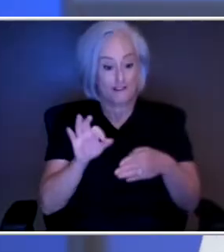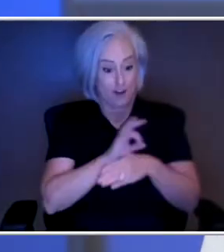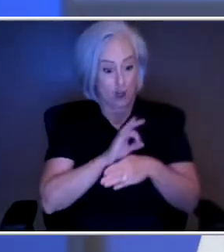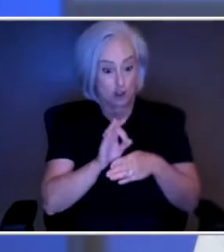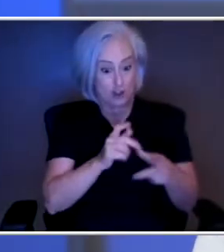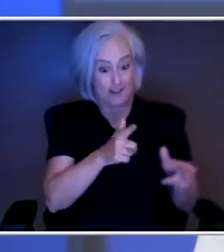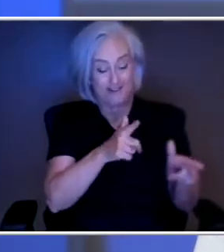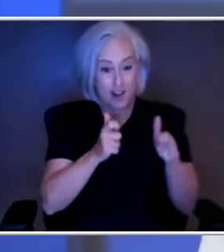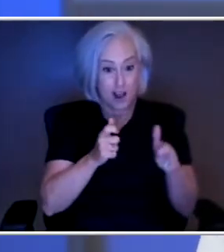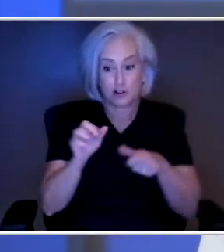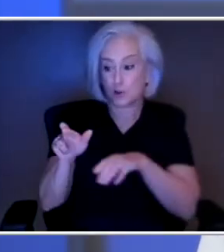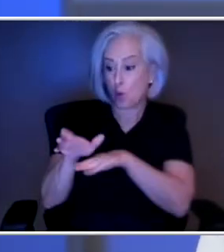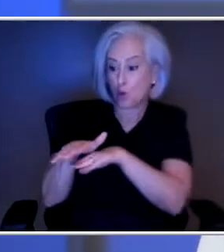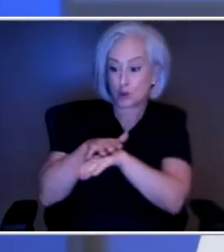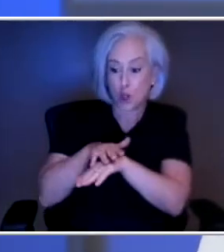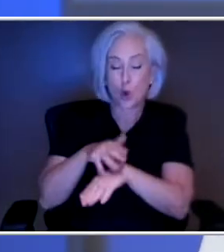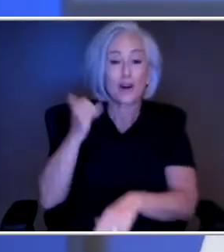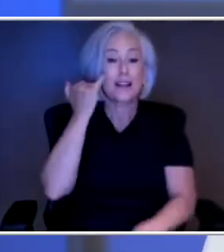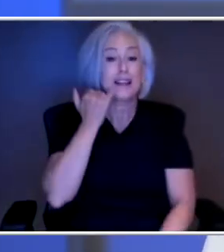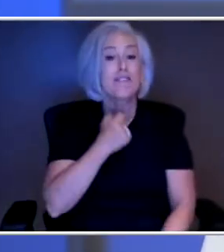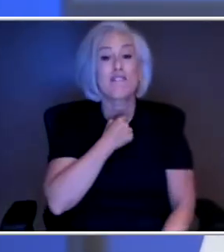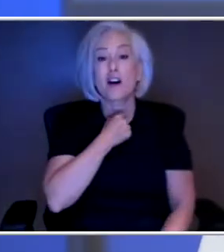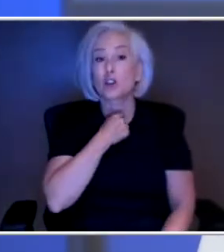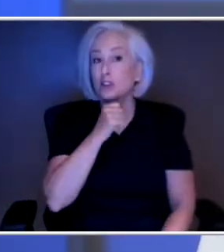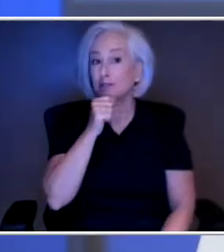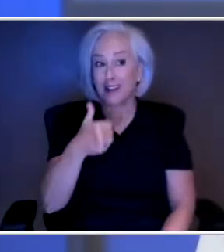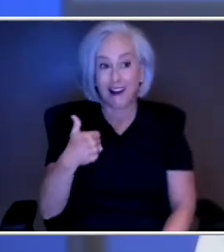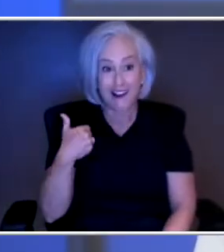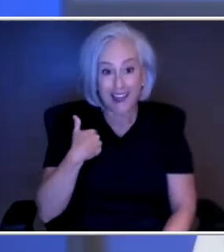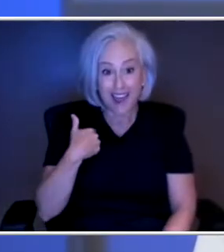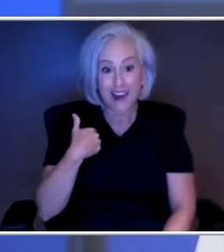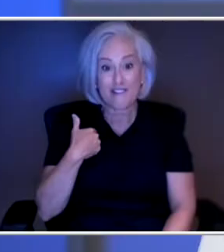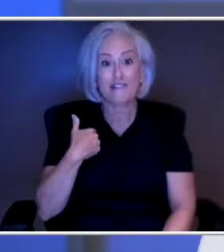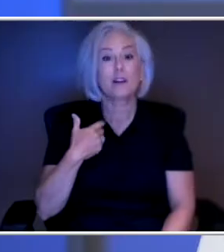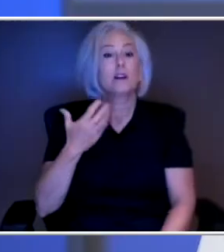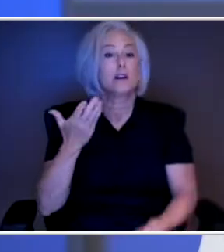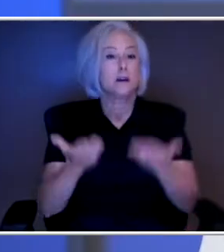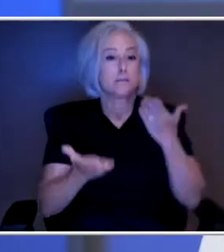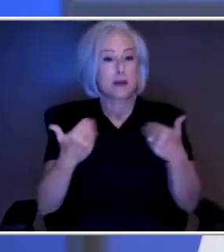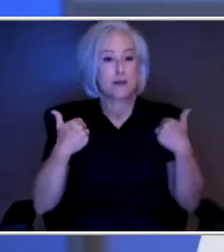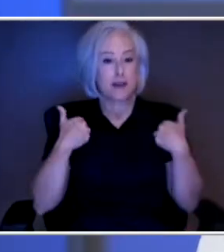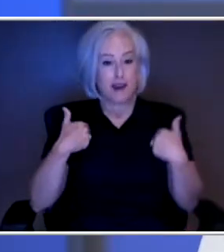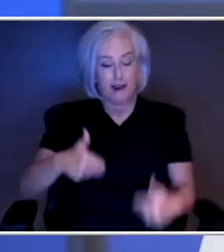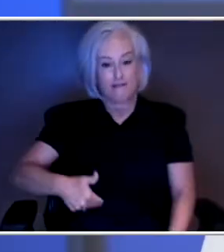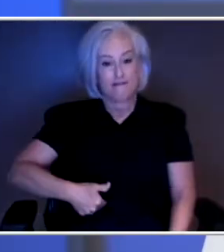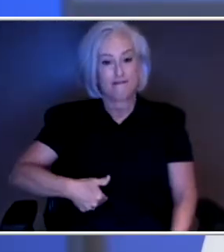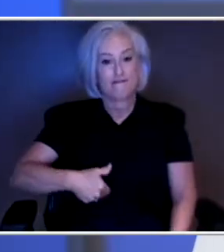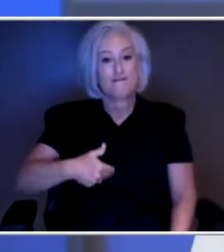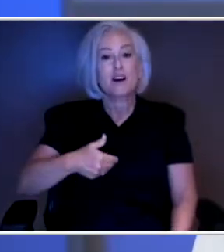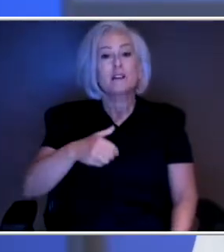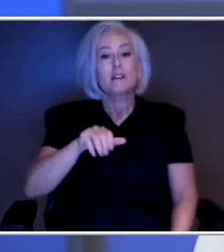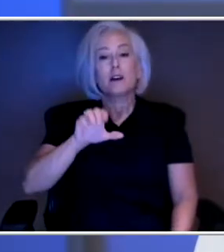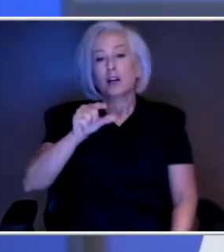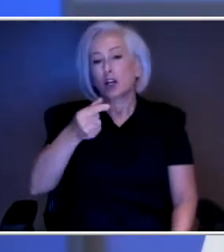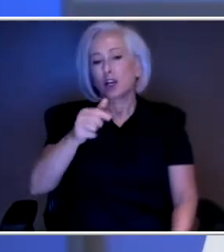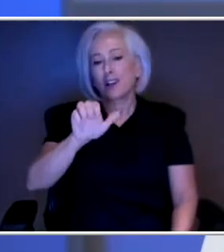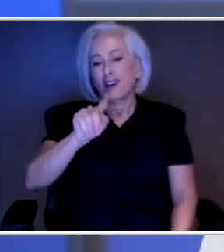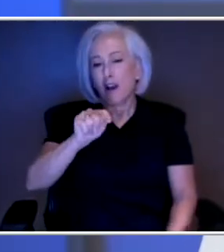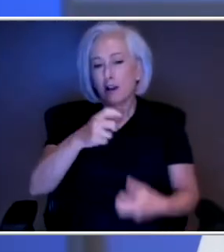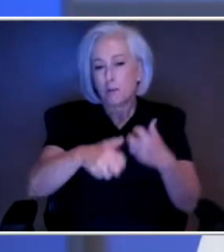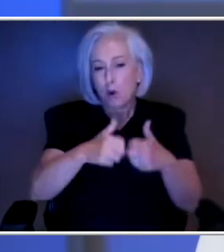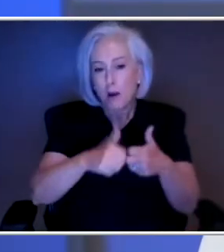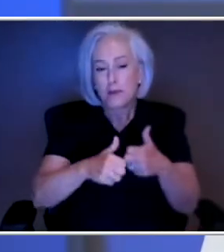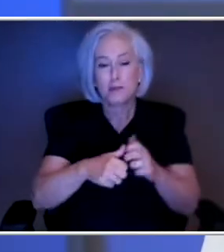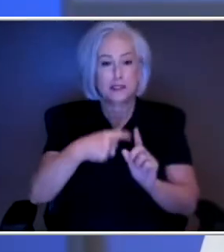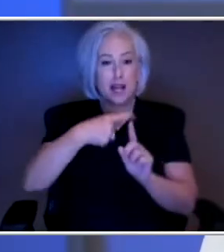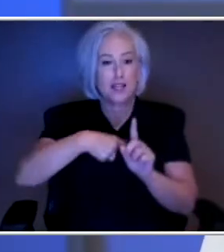when it's not there, the body can experience gut motility issues, temperature regulation issues. You may be cold,